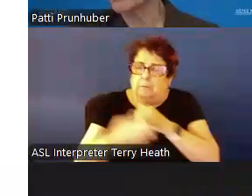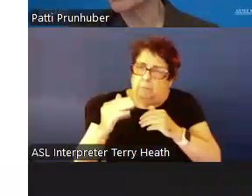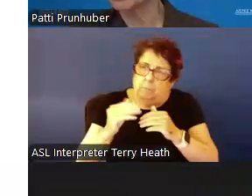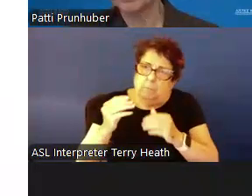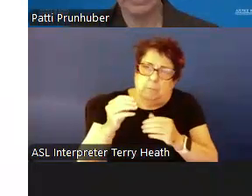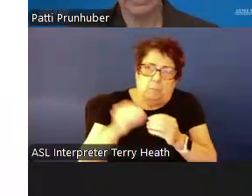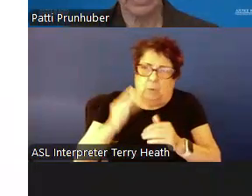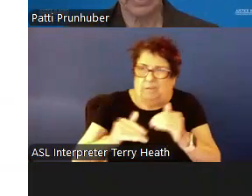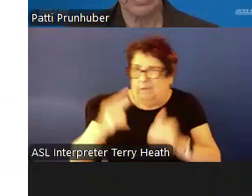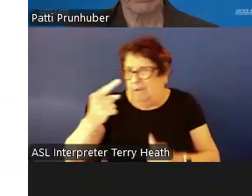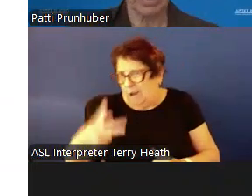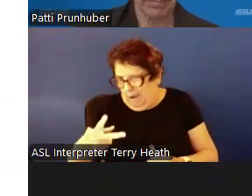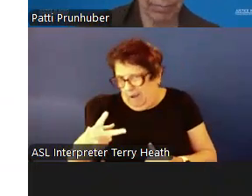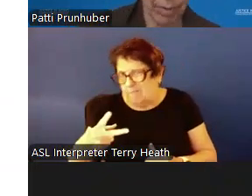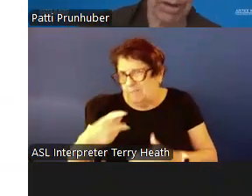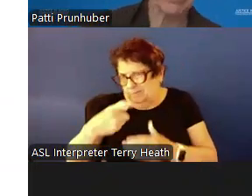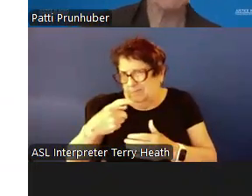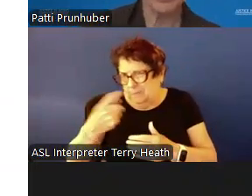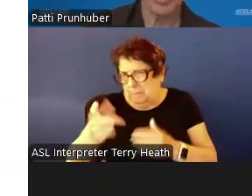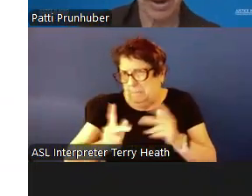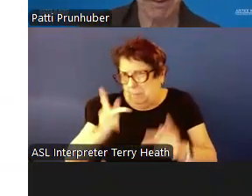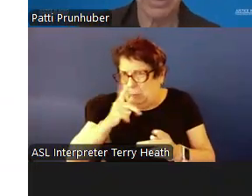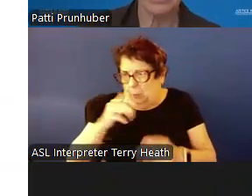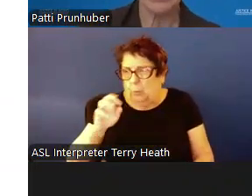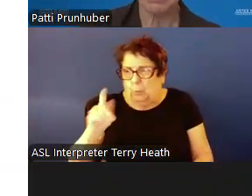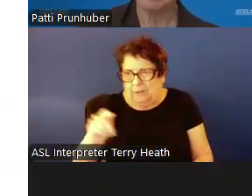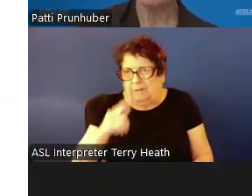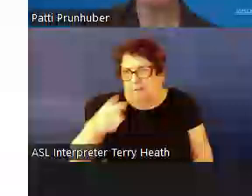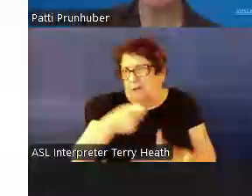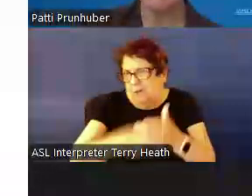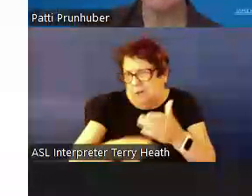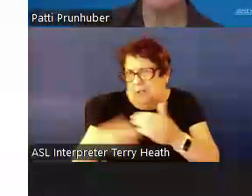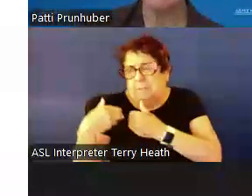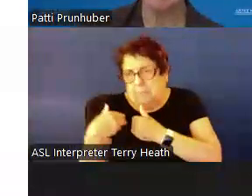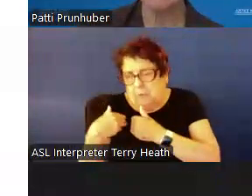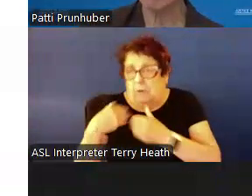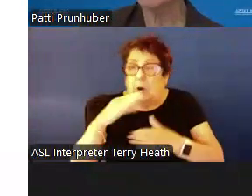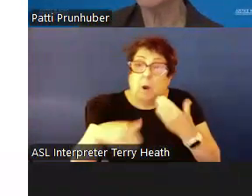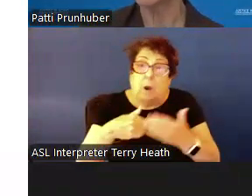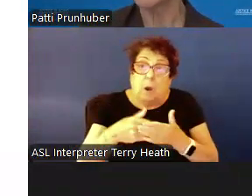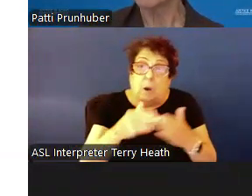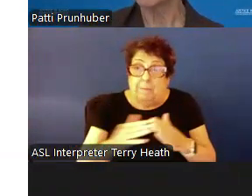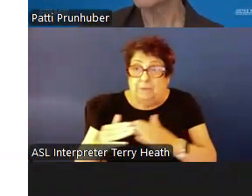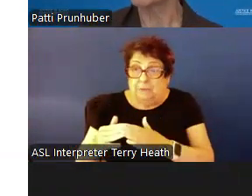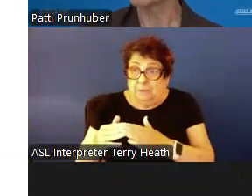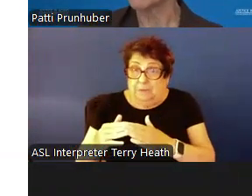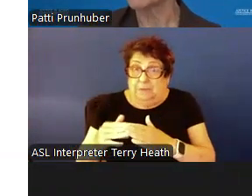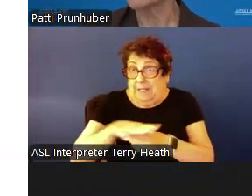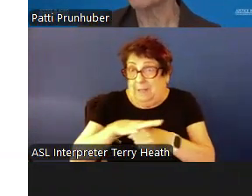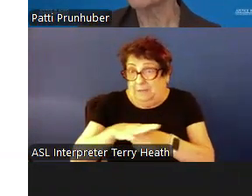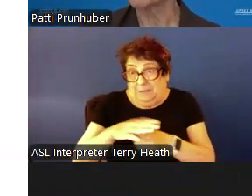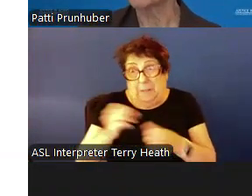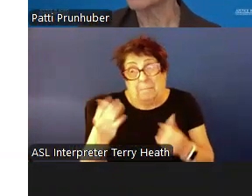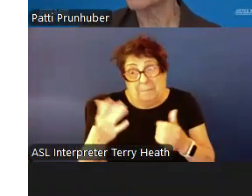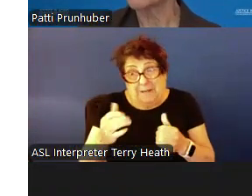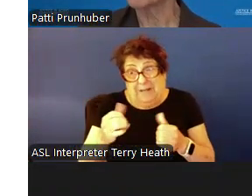are cost burdened, and all of the metro areas and many areas in the heartland also face